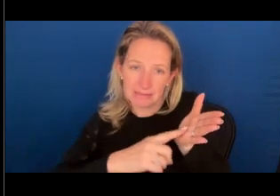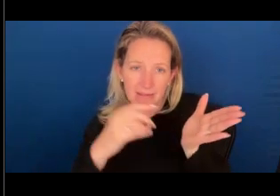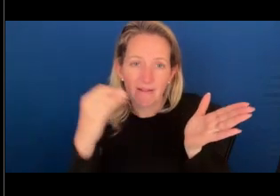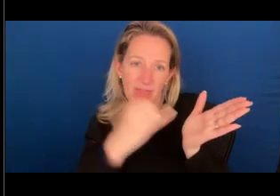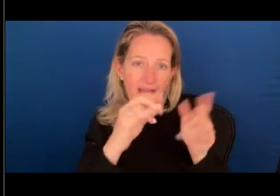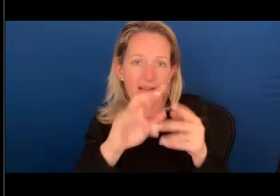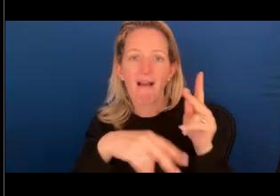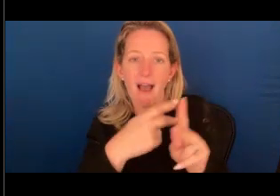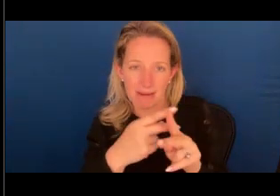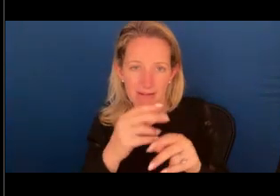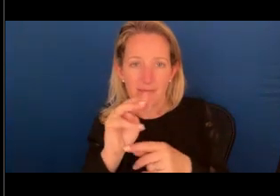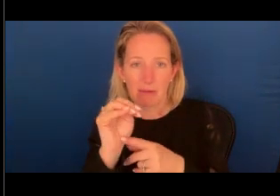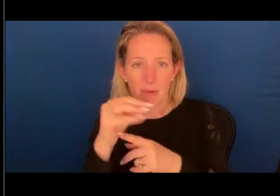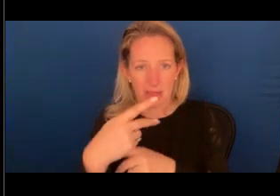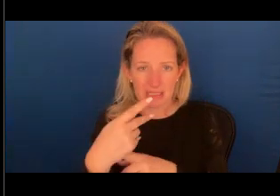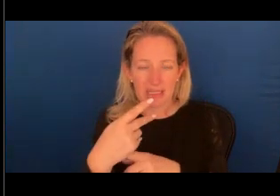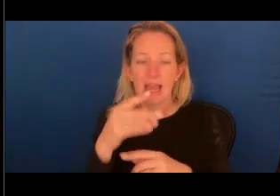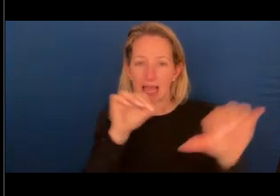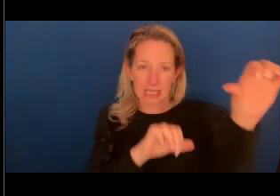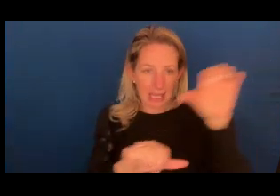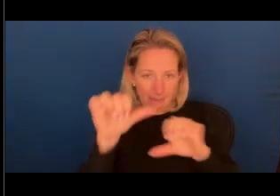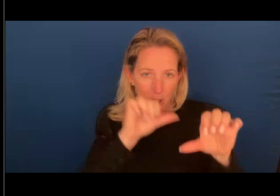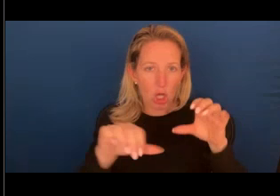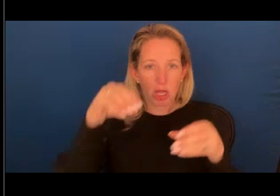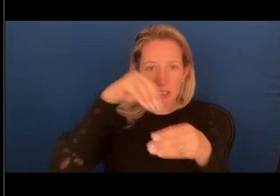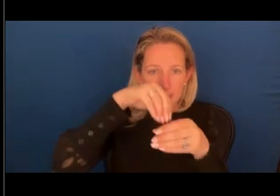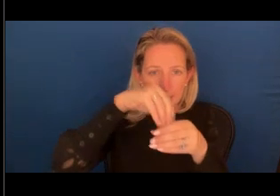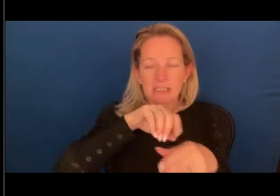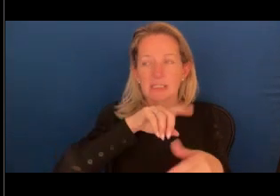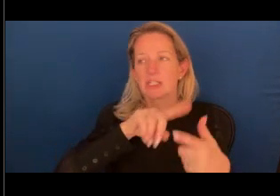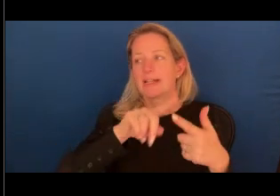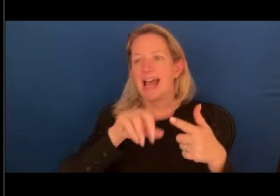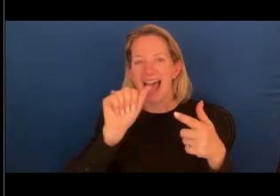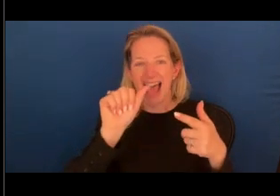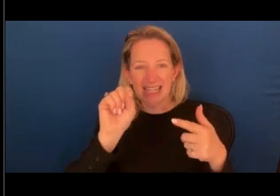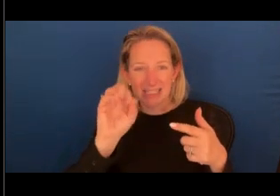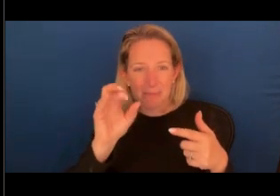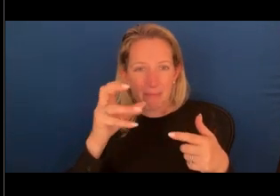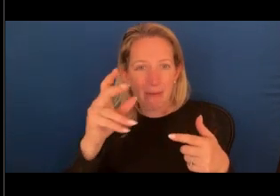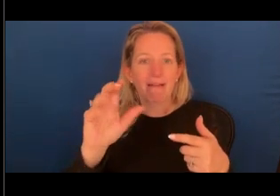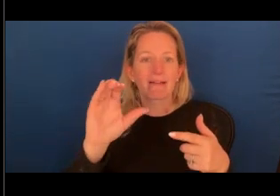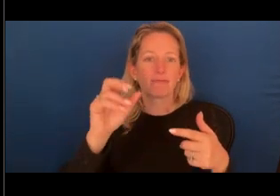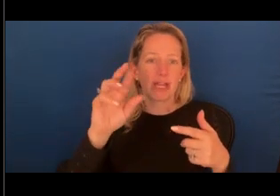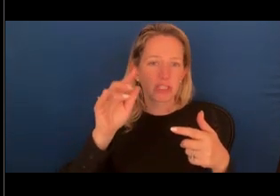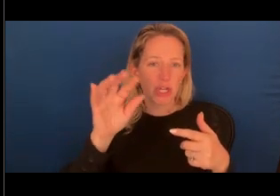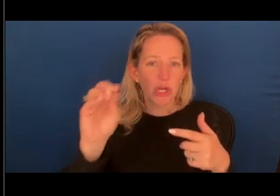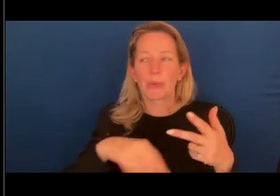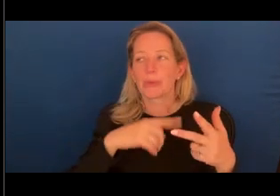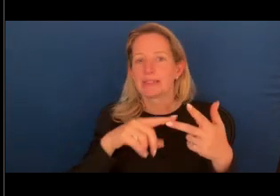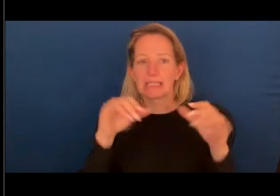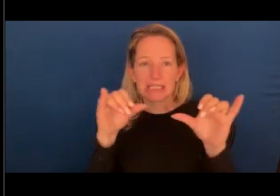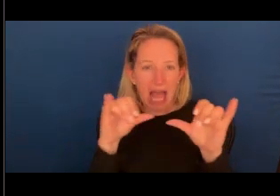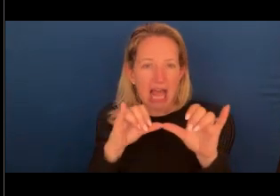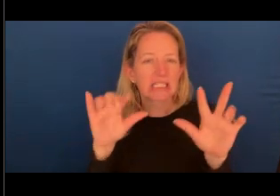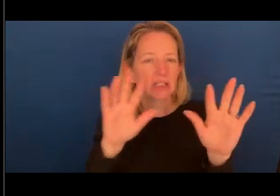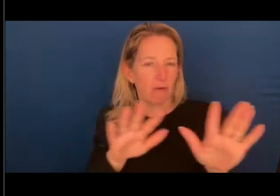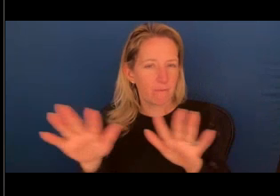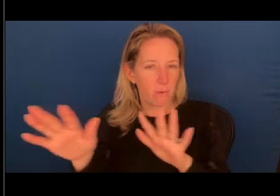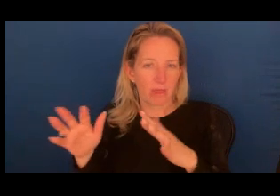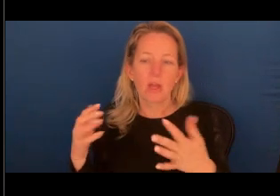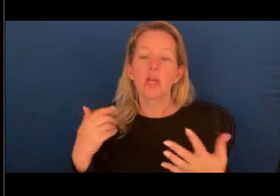chemical compositions or the size or aspect ratio and so forth. Once we have that kind of data from the cell phone